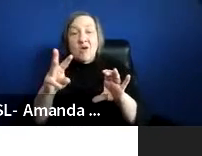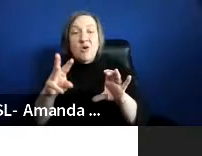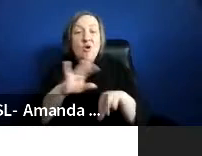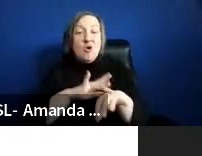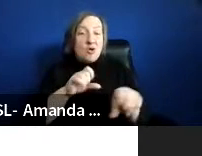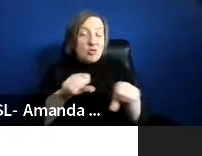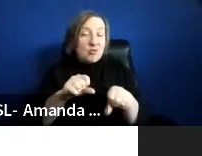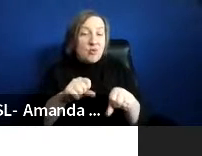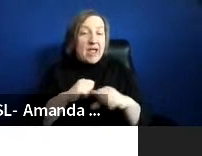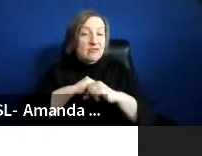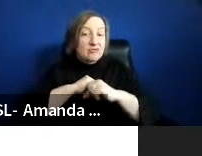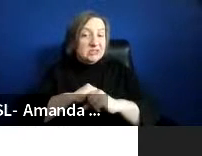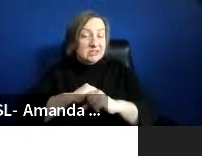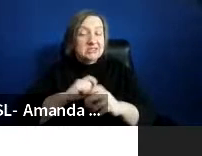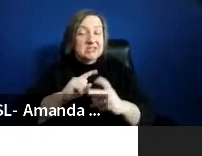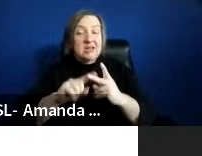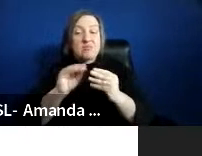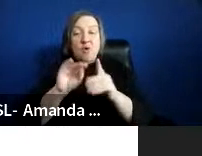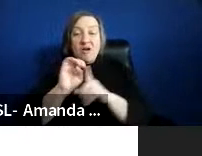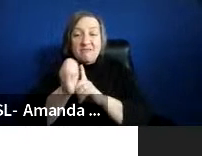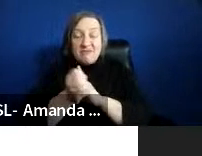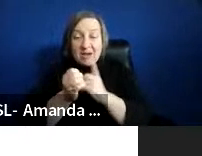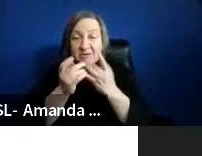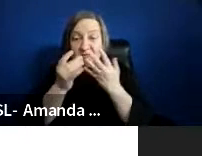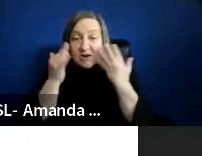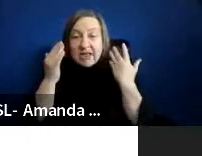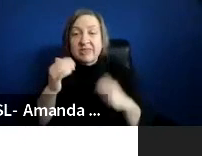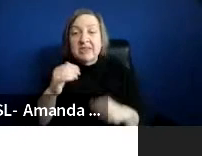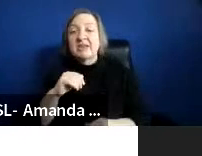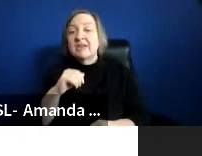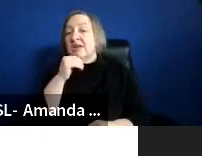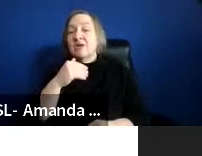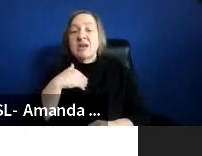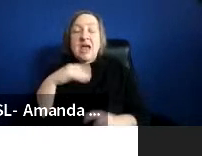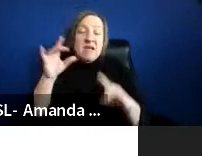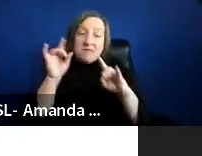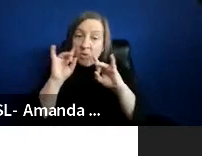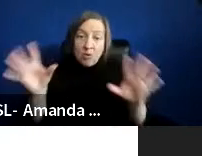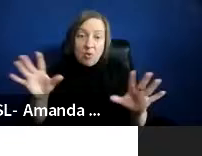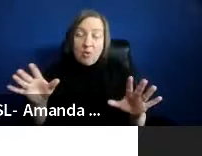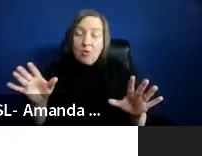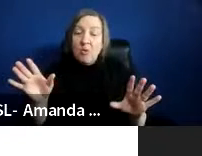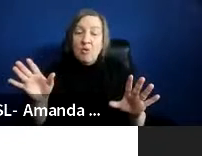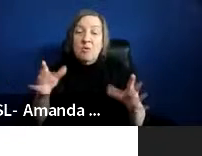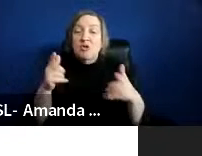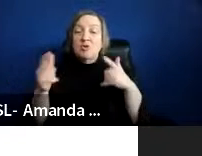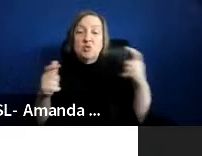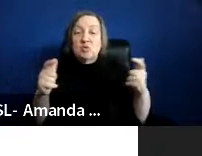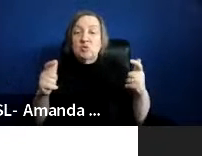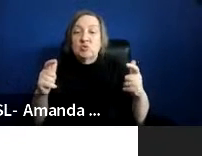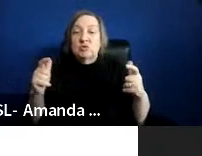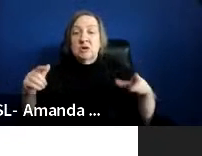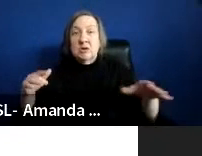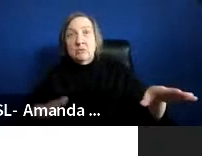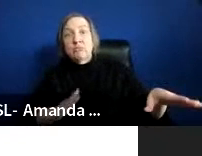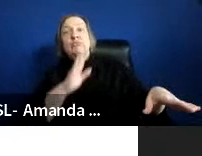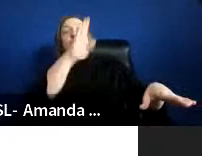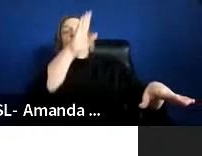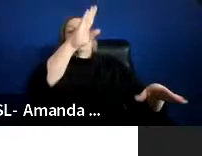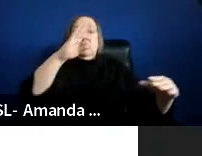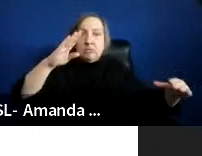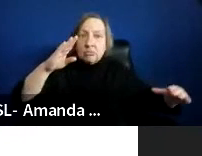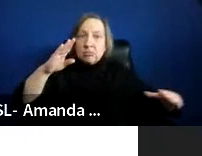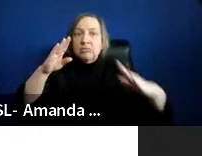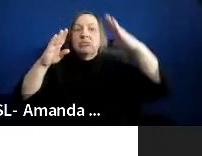more environmentally friendly. You don't have the horrible, huge approaches on both banks. You can actually